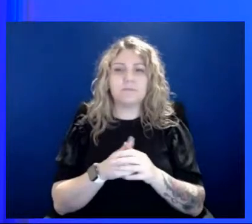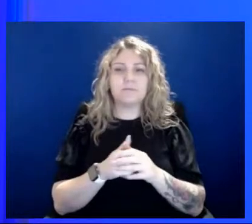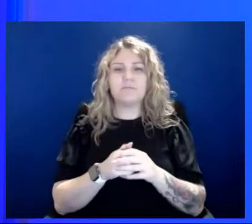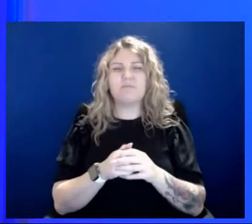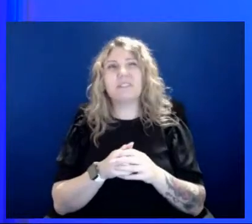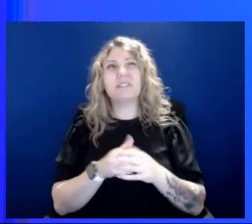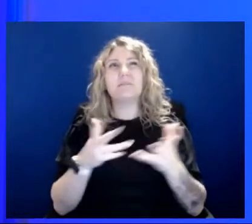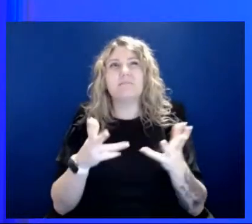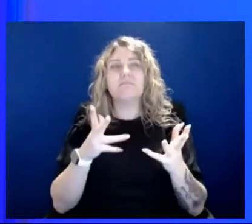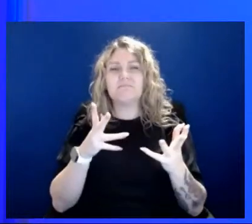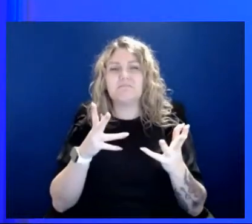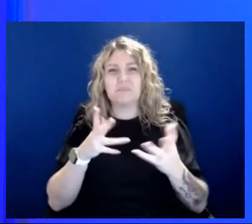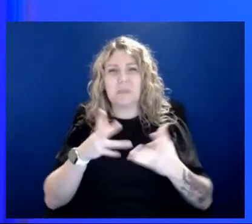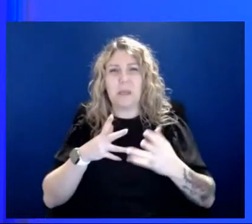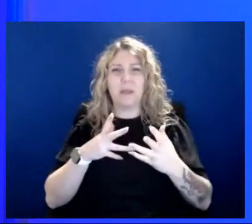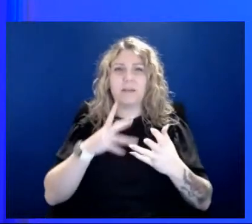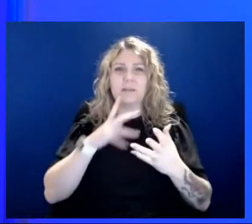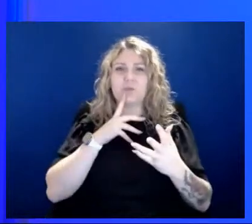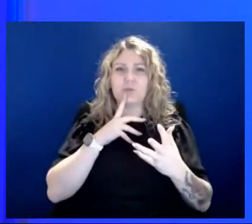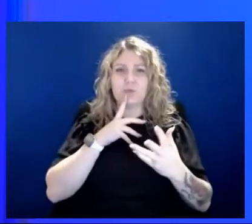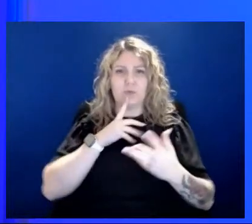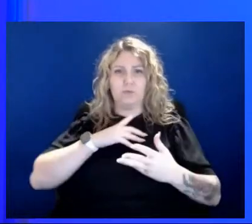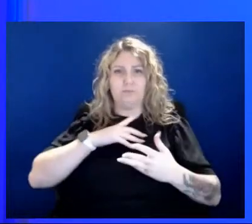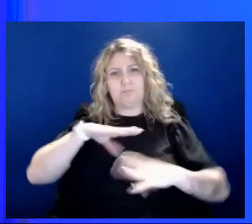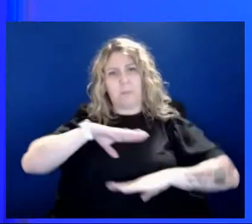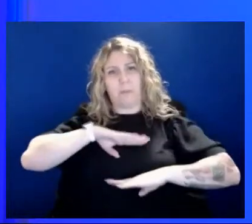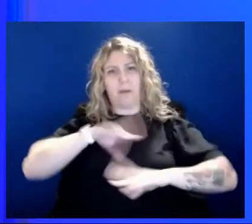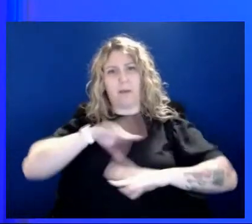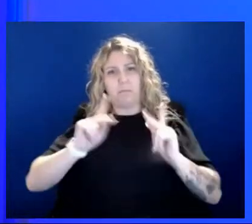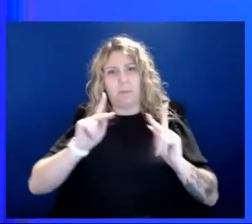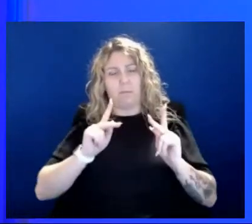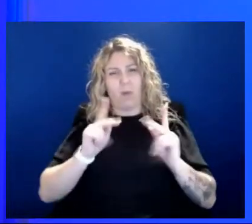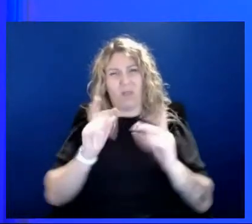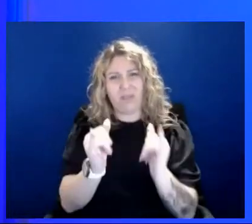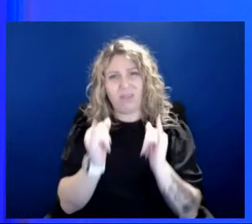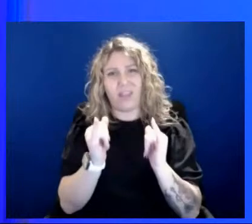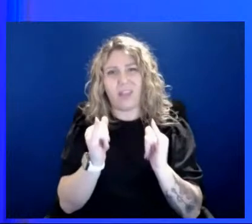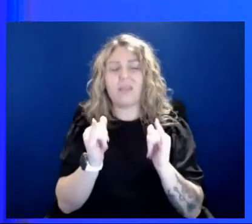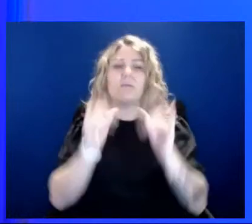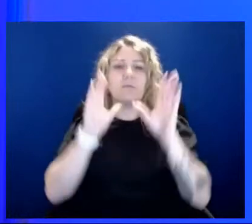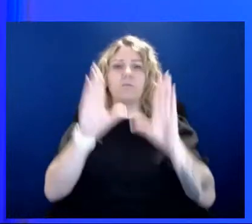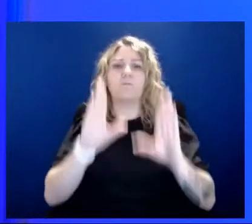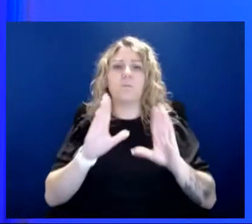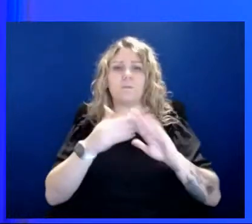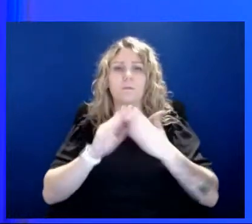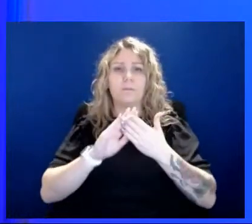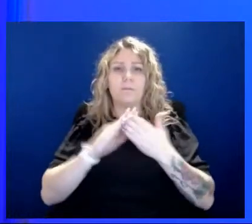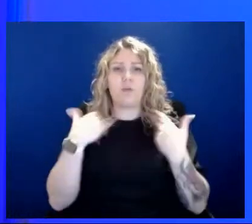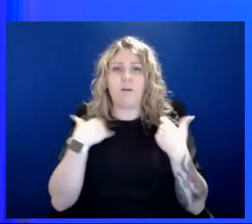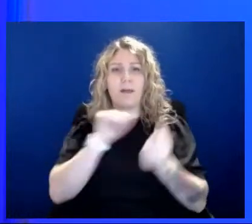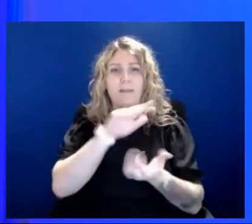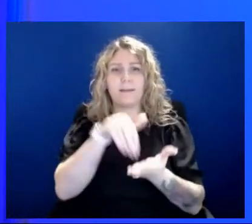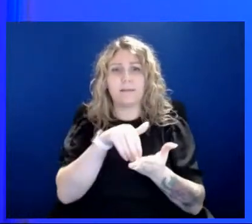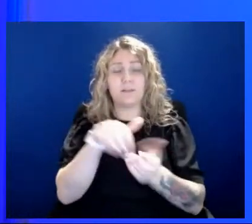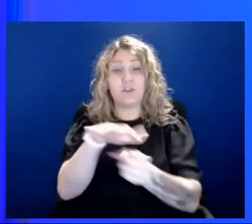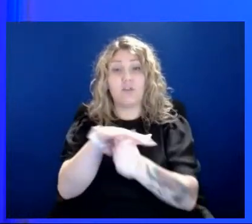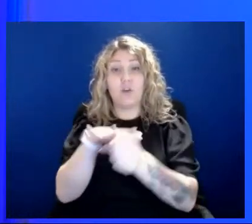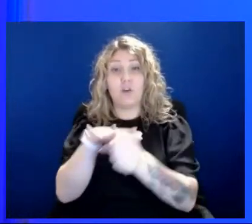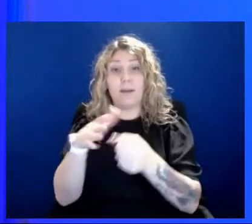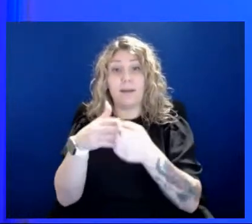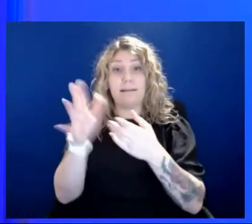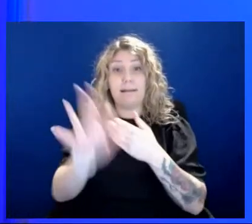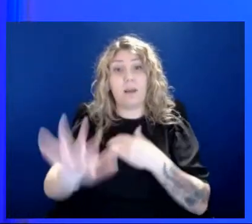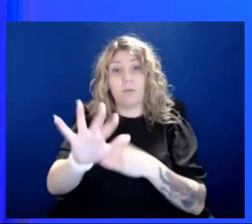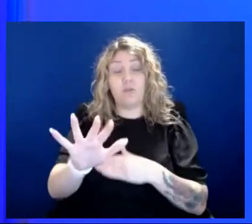meet people where they are. There are some excellent community health centers that are located in neighborhoods that are traditionally underserved,